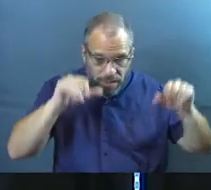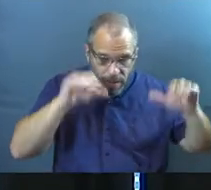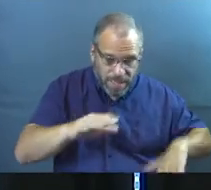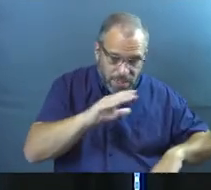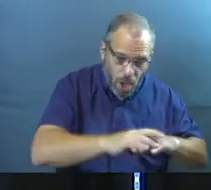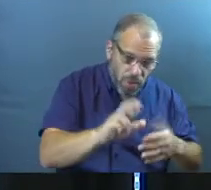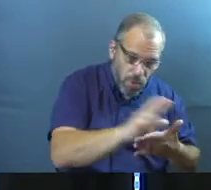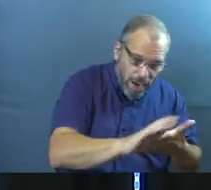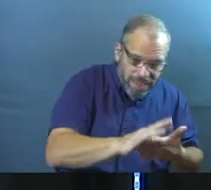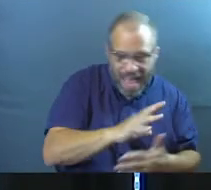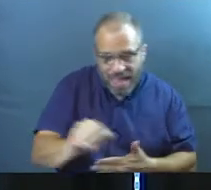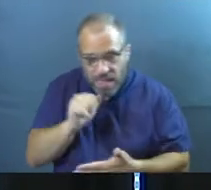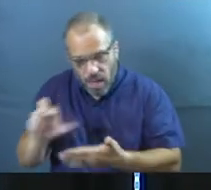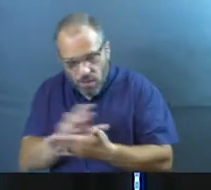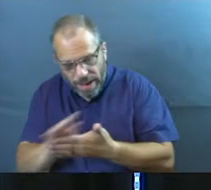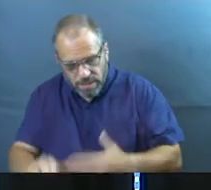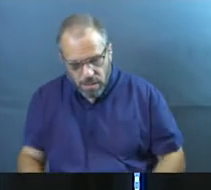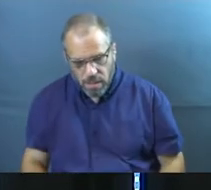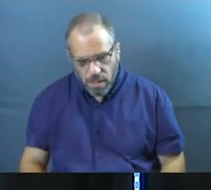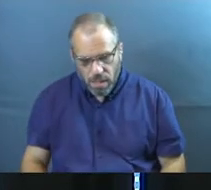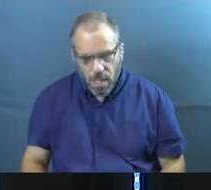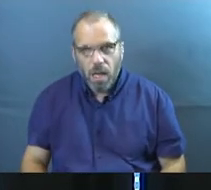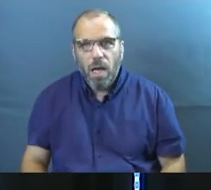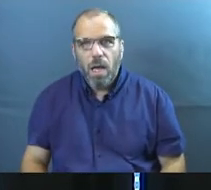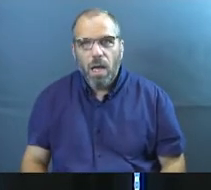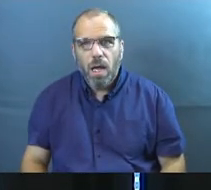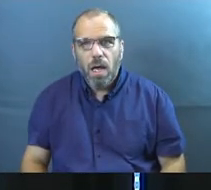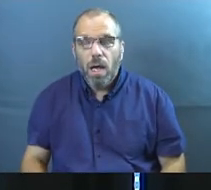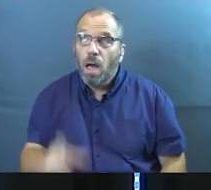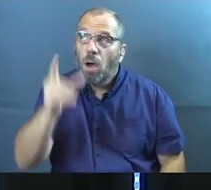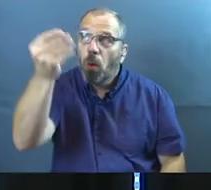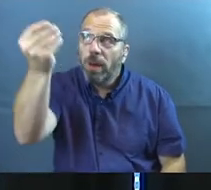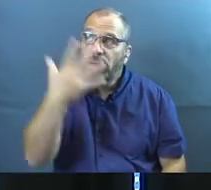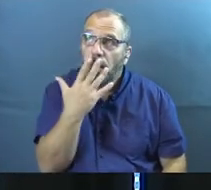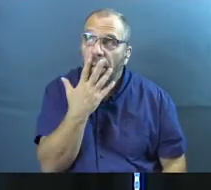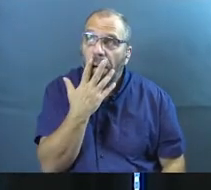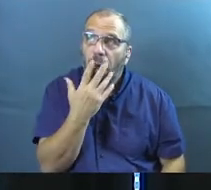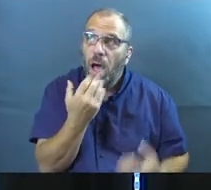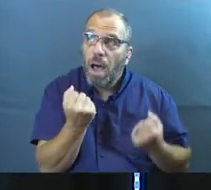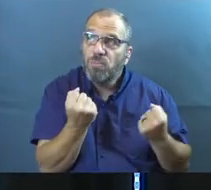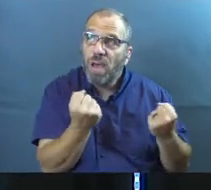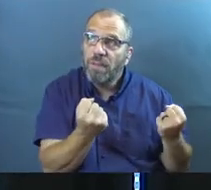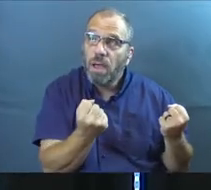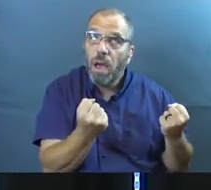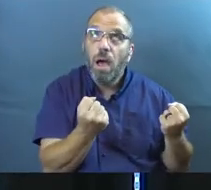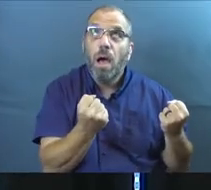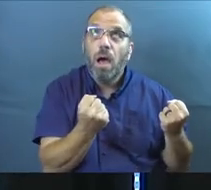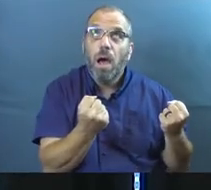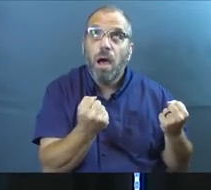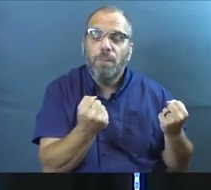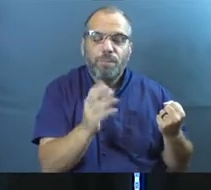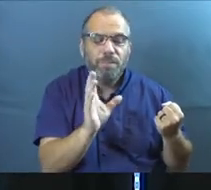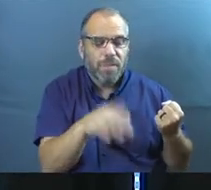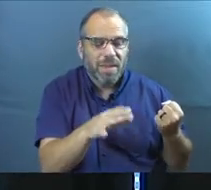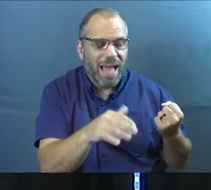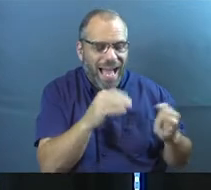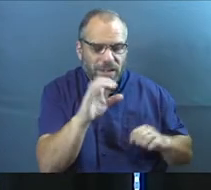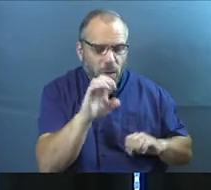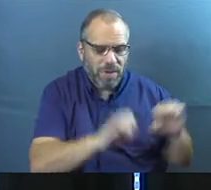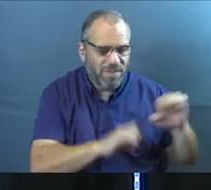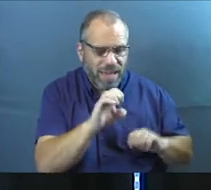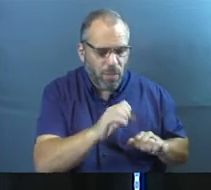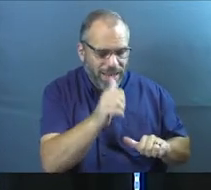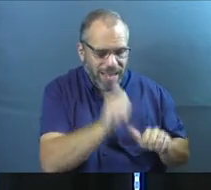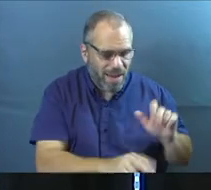on the righteous and the unrighteous. And what God was saying to me was, I don't evaluate every single